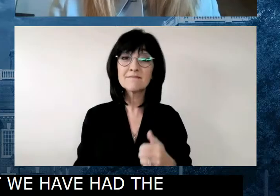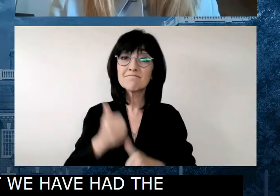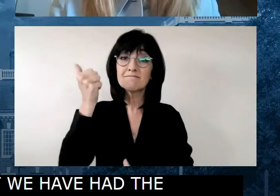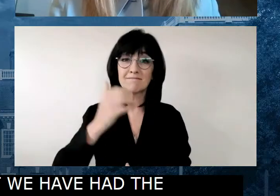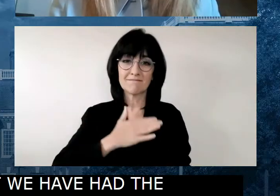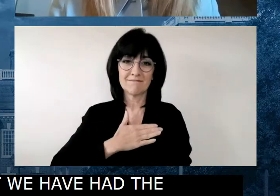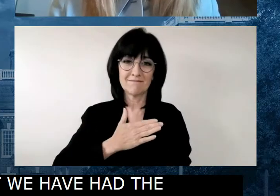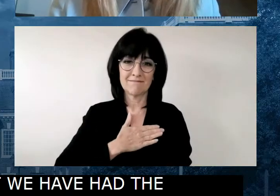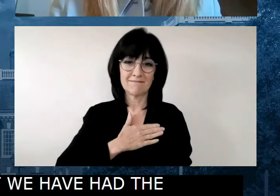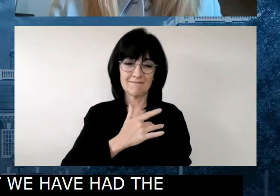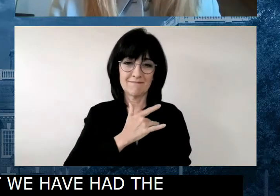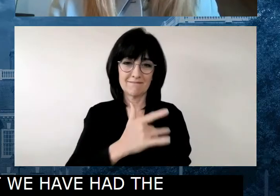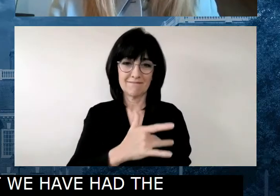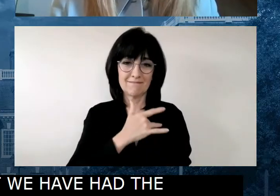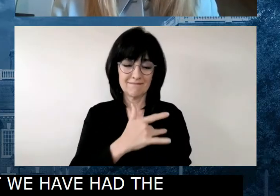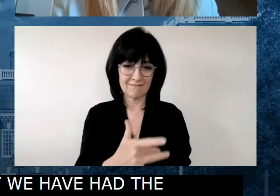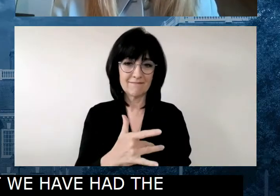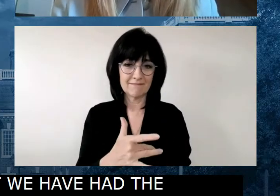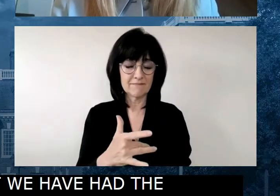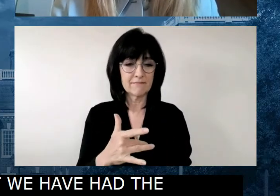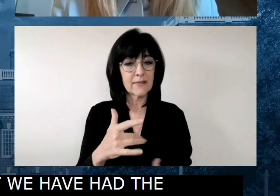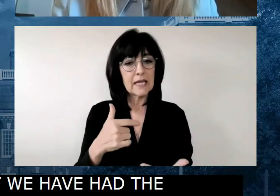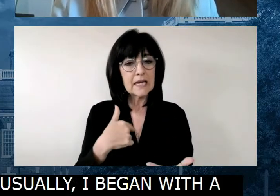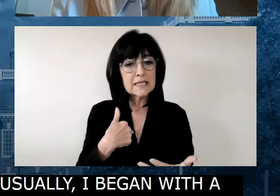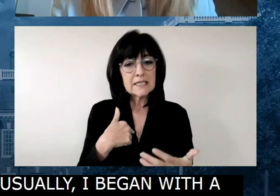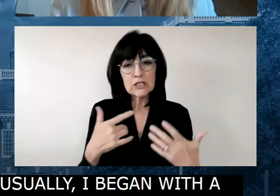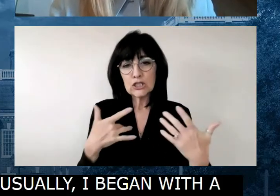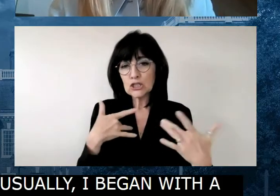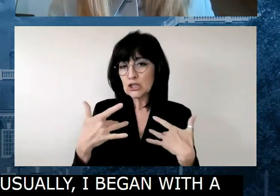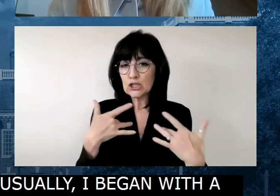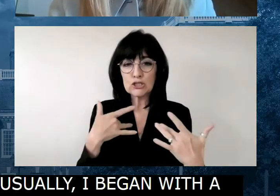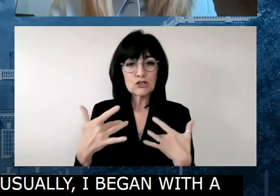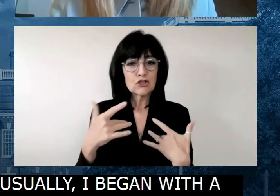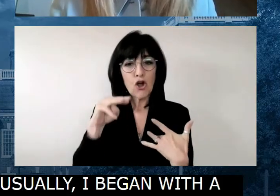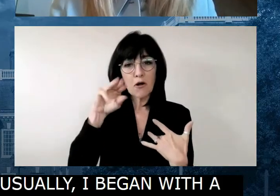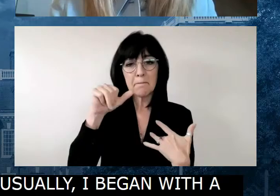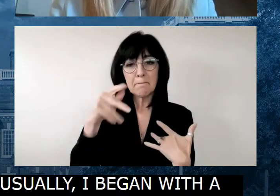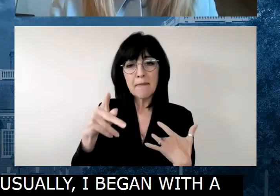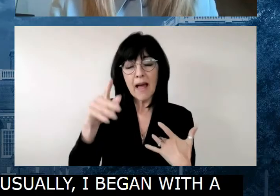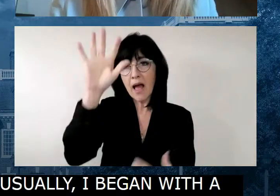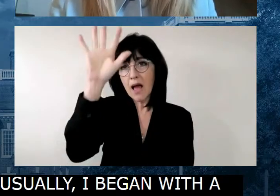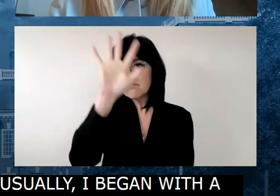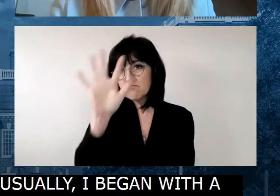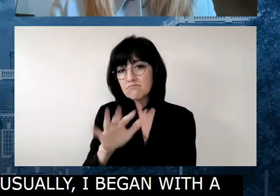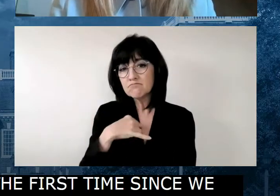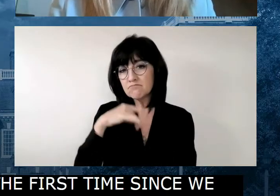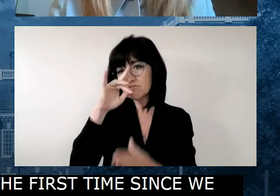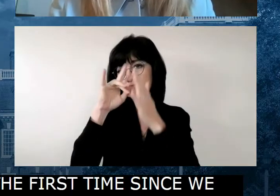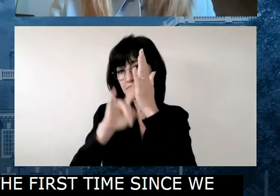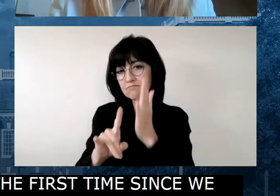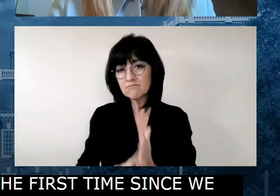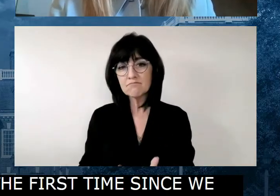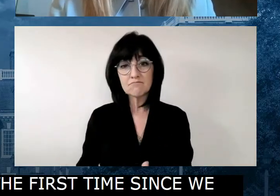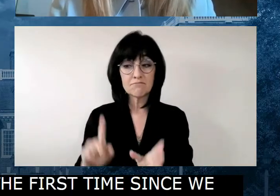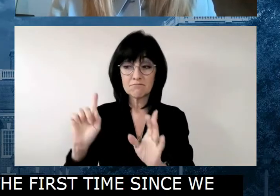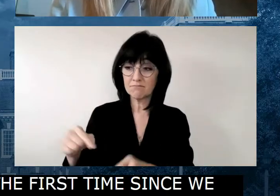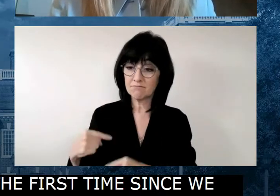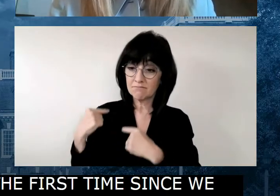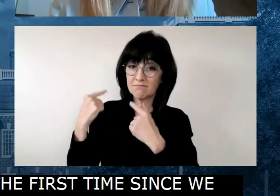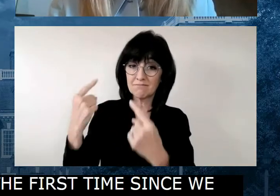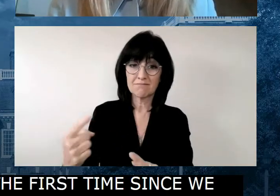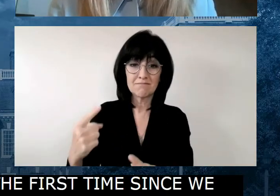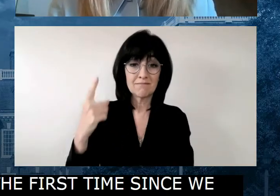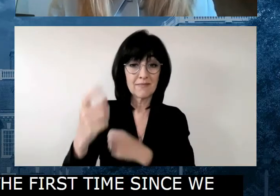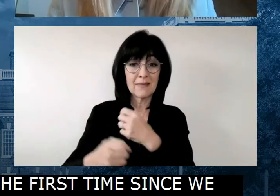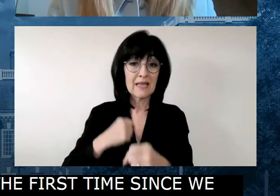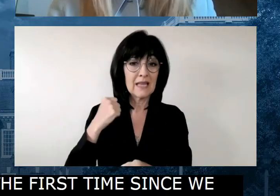a slide on areas of concern, and for the first time since we established the current criteria this past